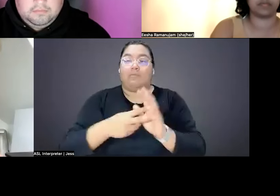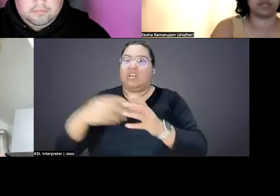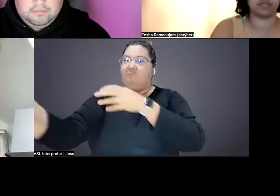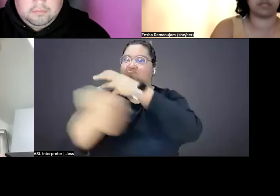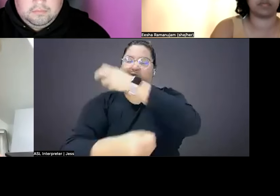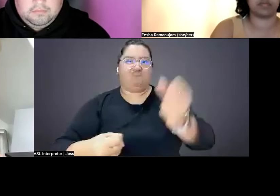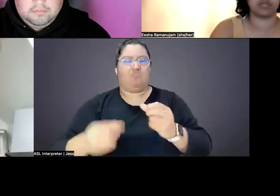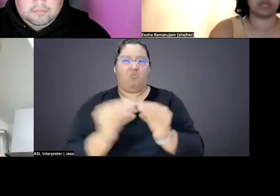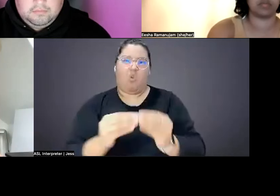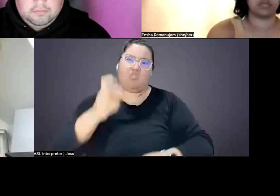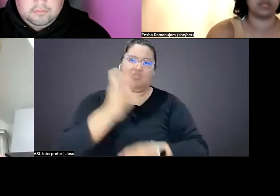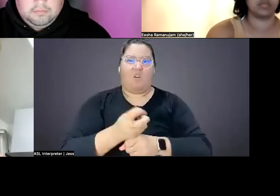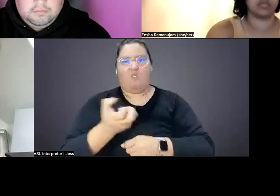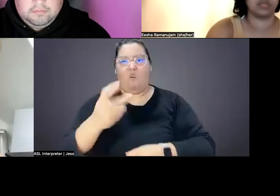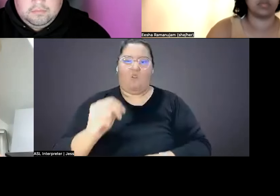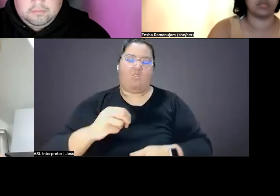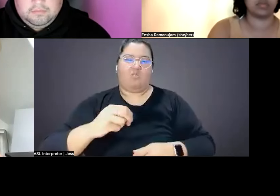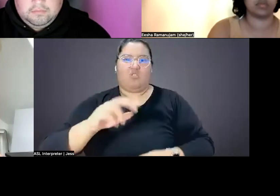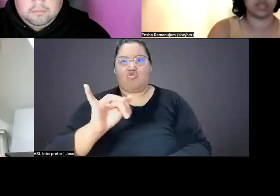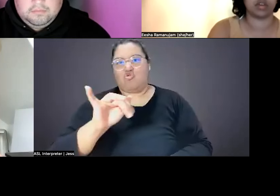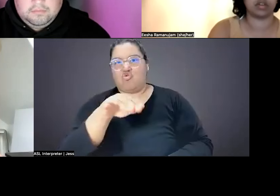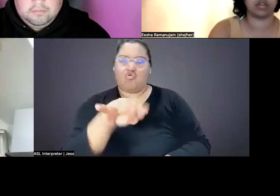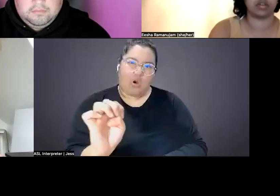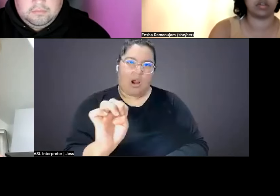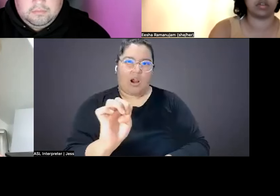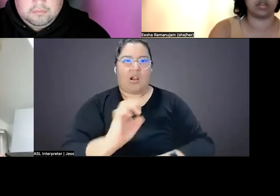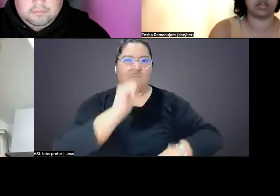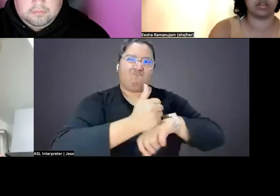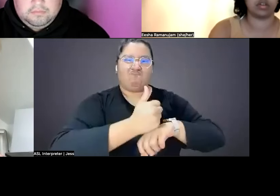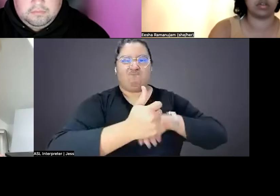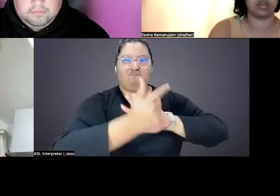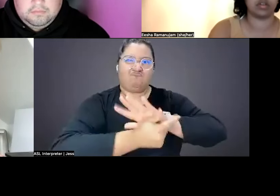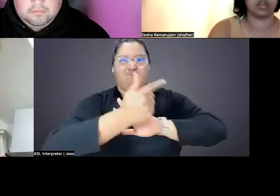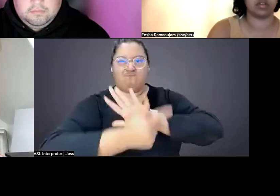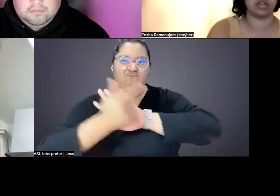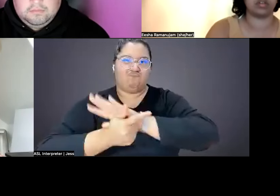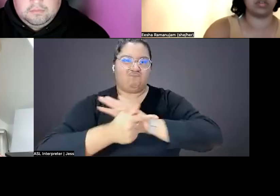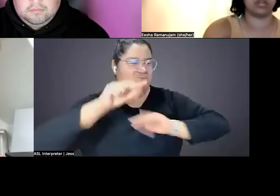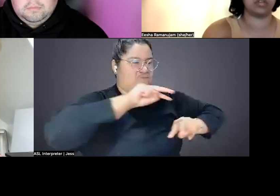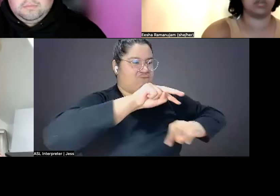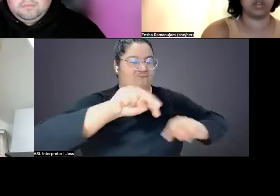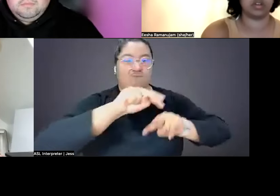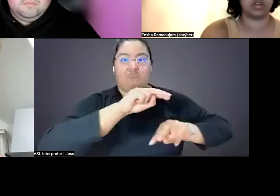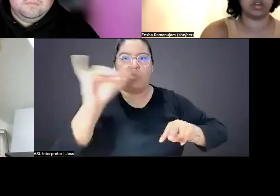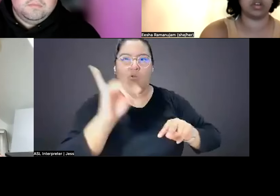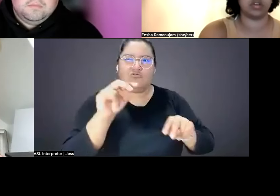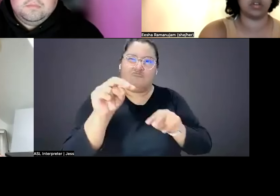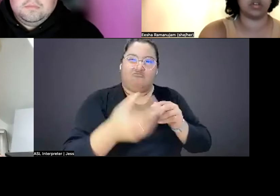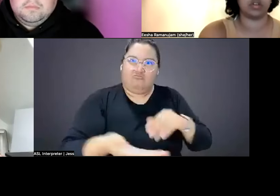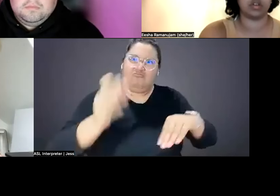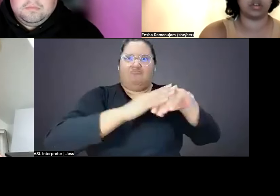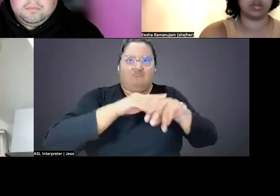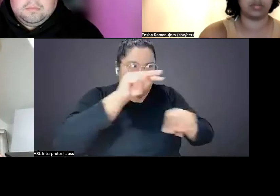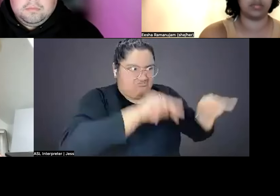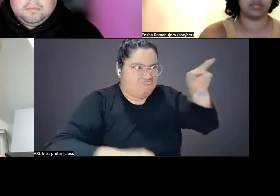of policymaking into the community, as well as accelerate surveillance in that community.